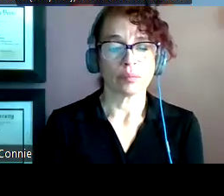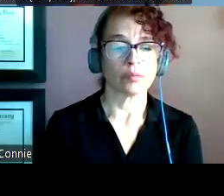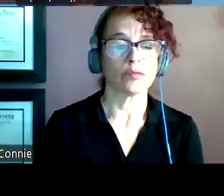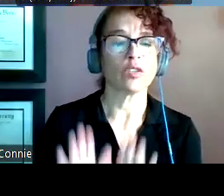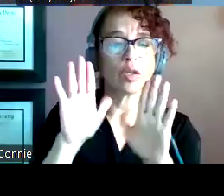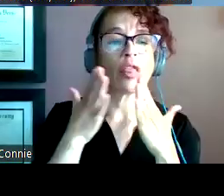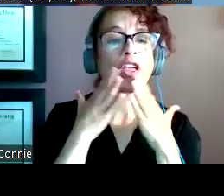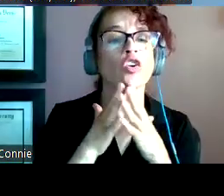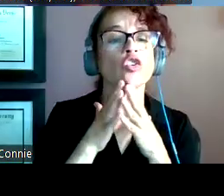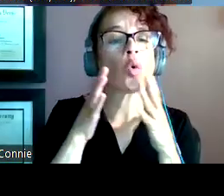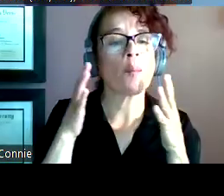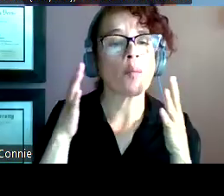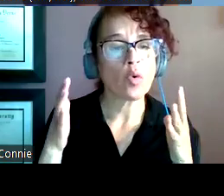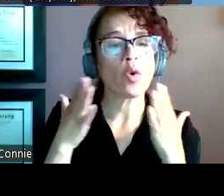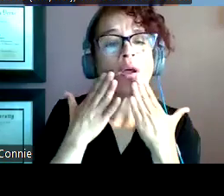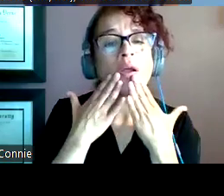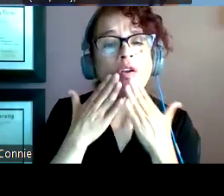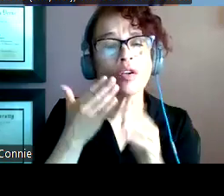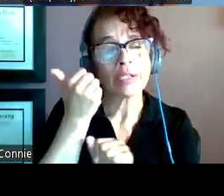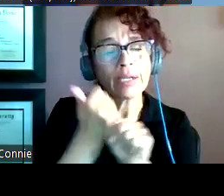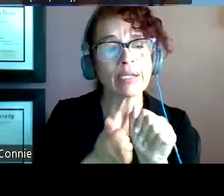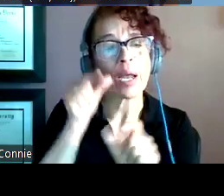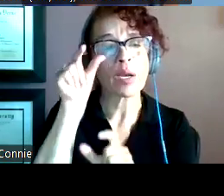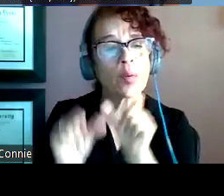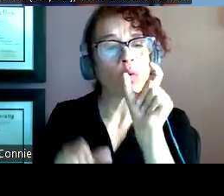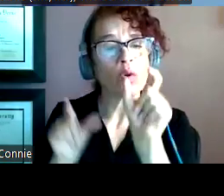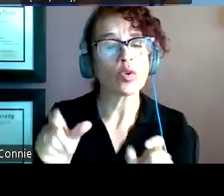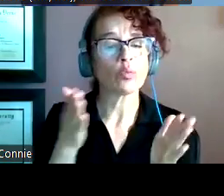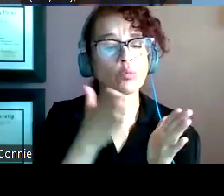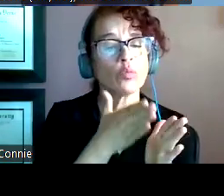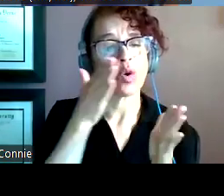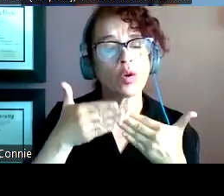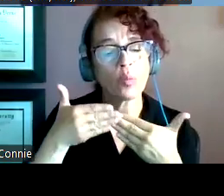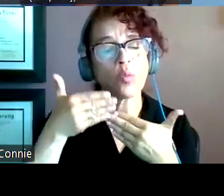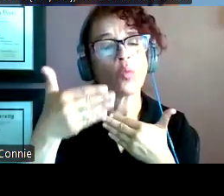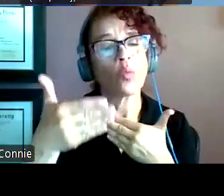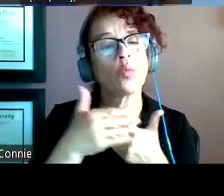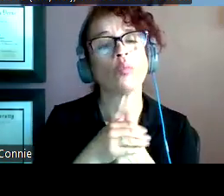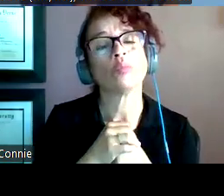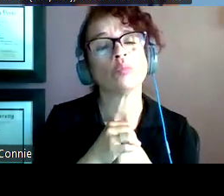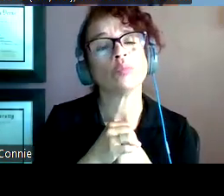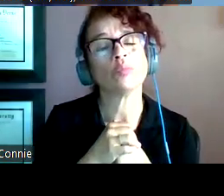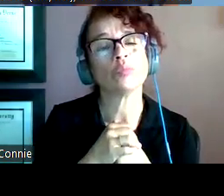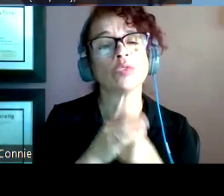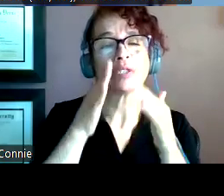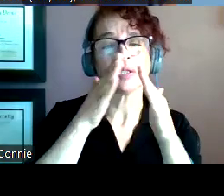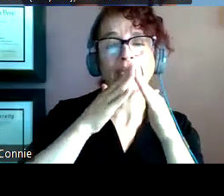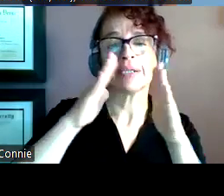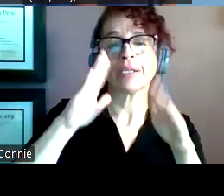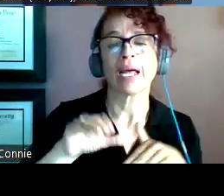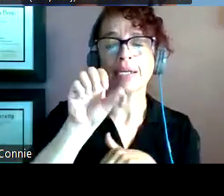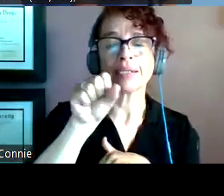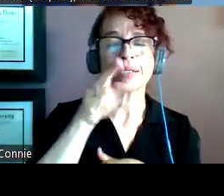Great, thank you so much. And thank you for everyone's participation. And now we're going to move on to the Housing